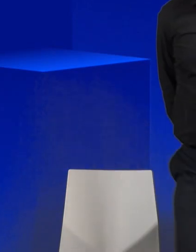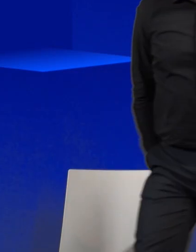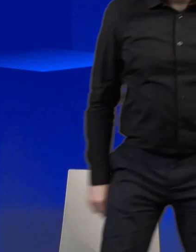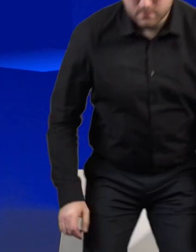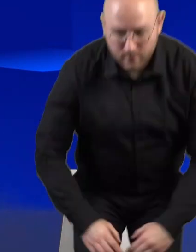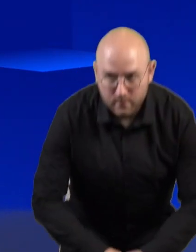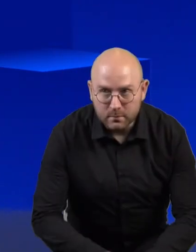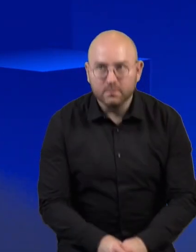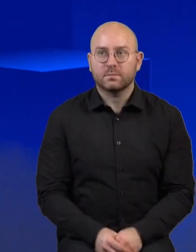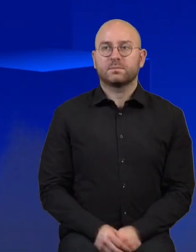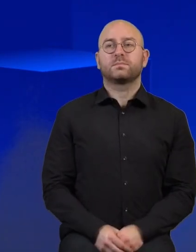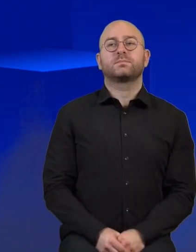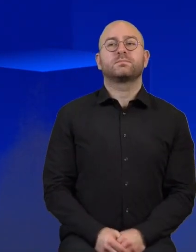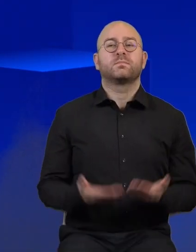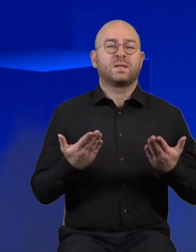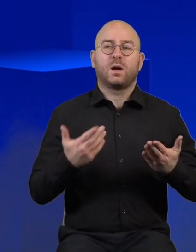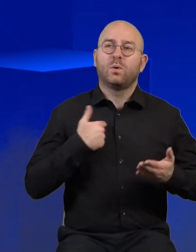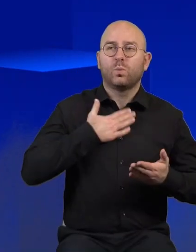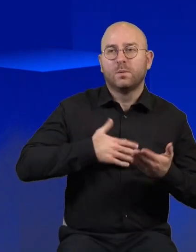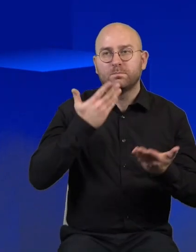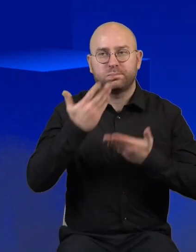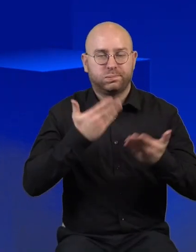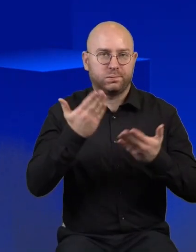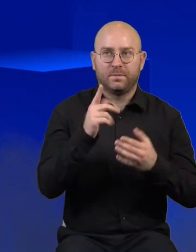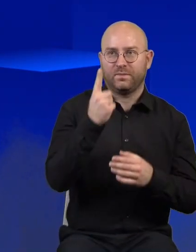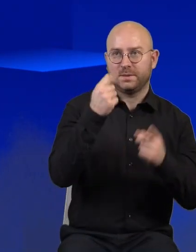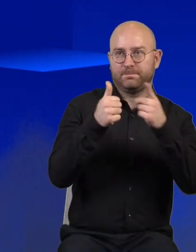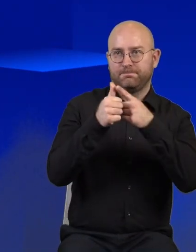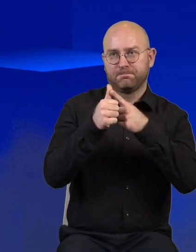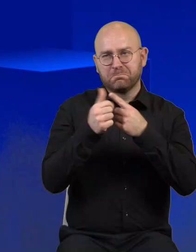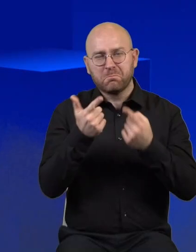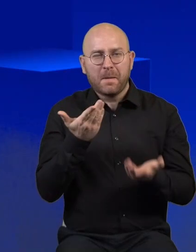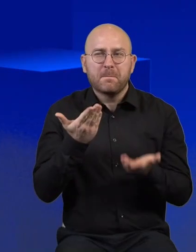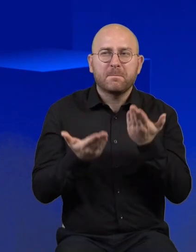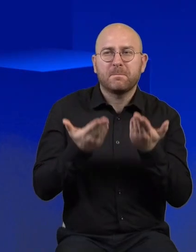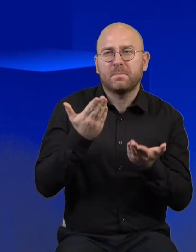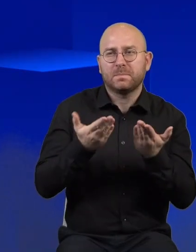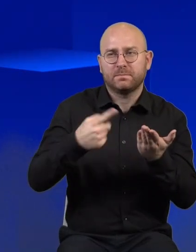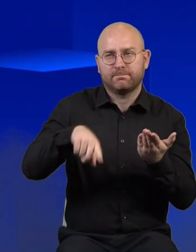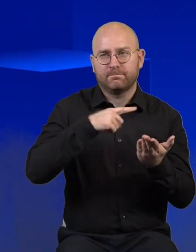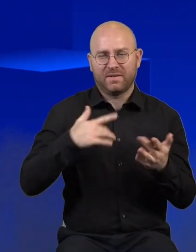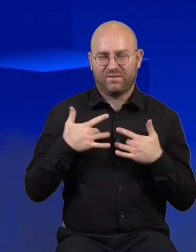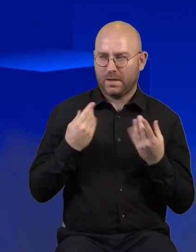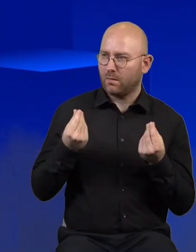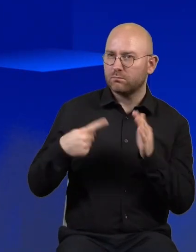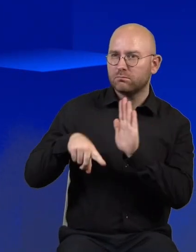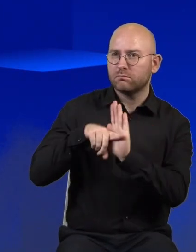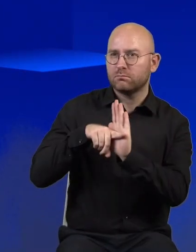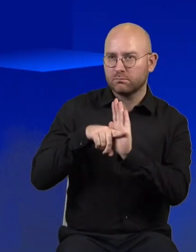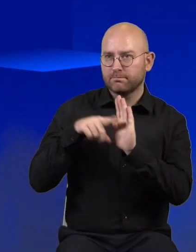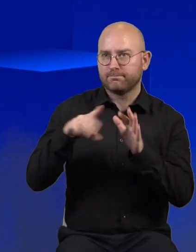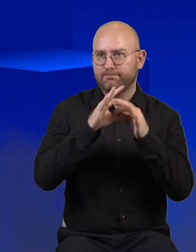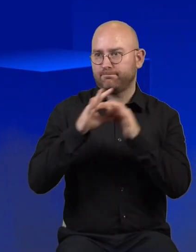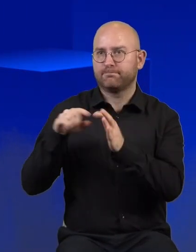it is linked also to the topic of our discussion, climate change. So how does the